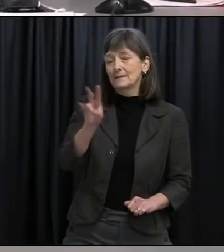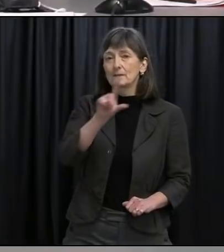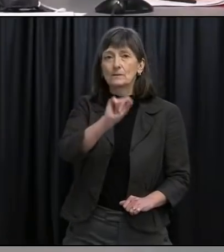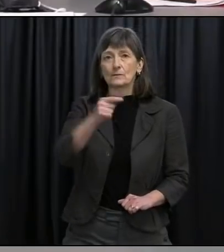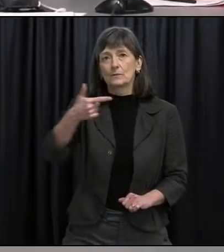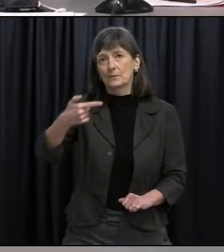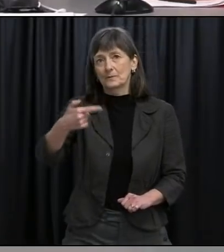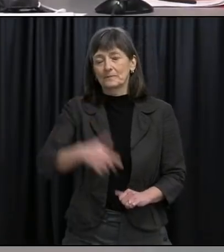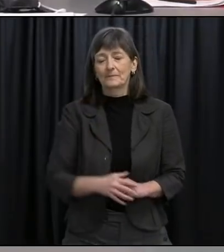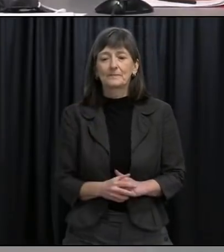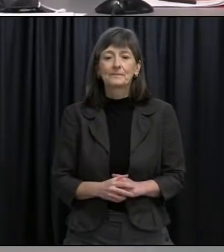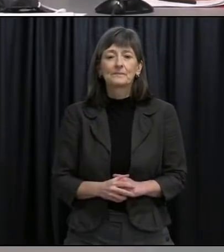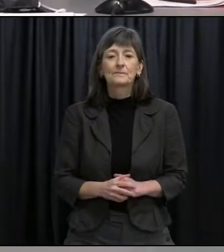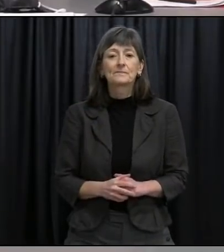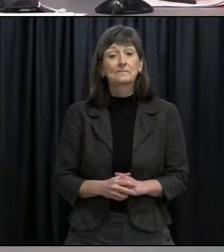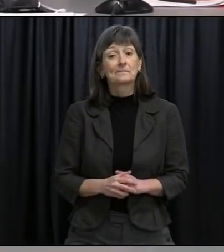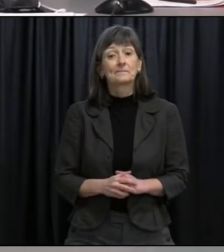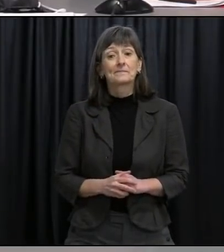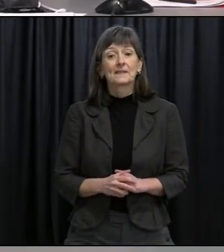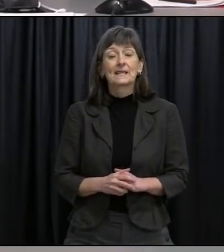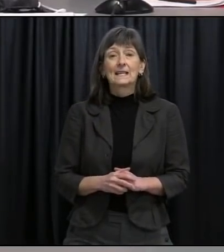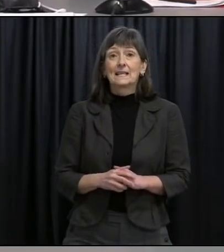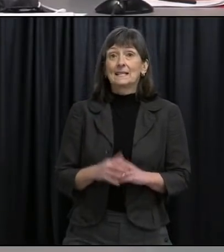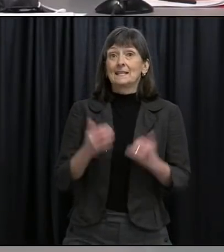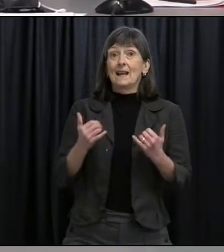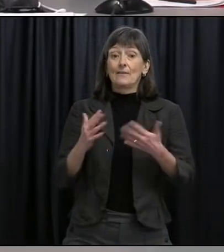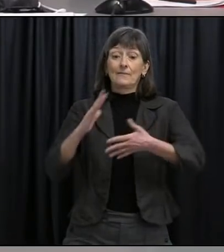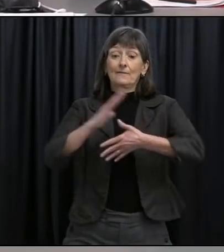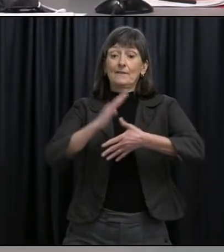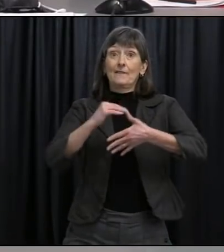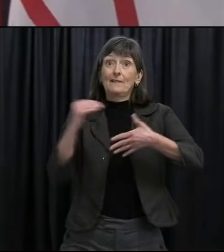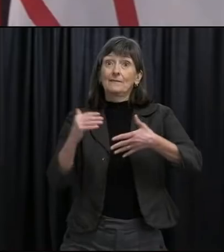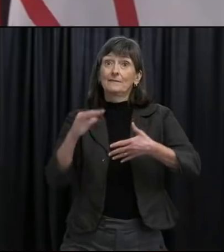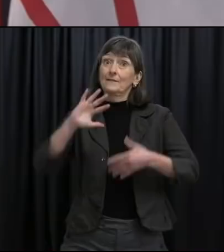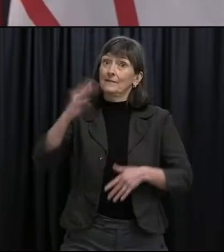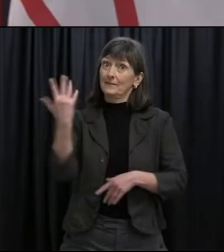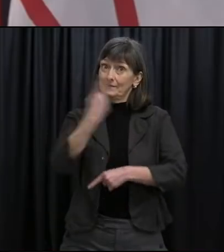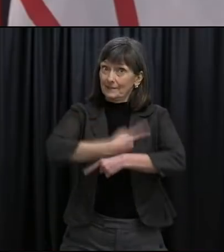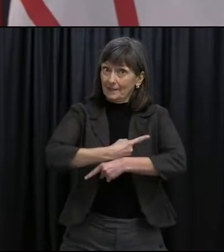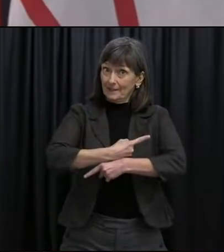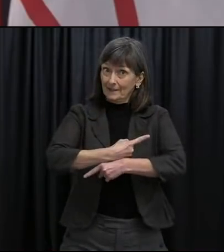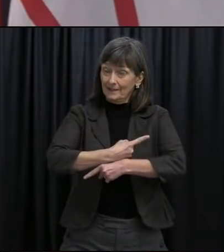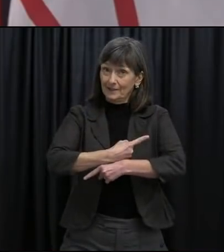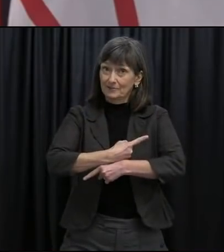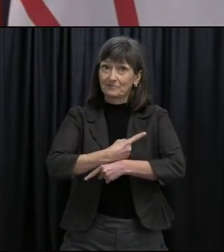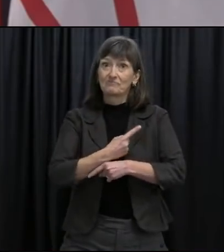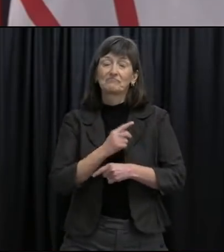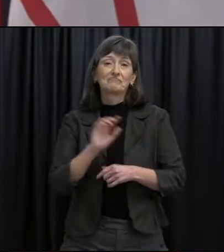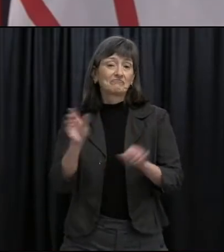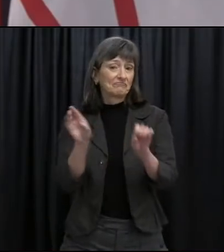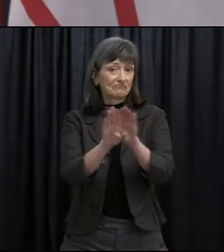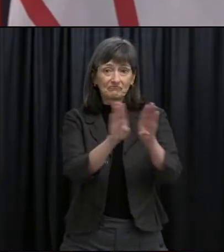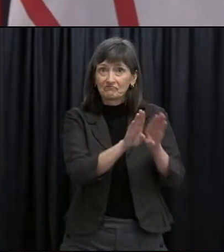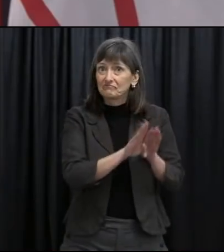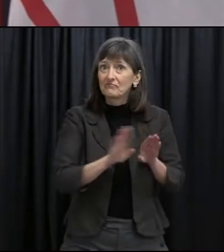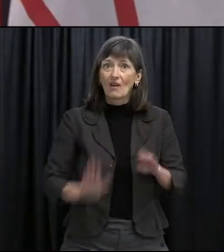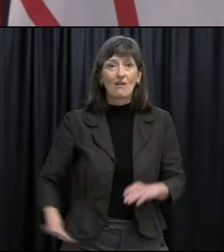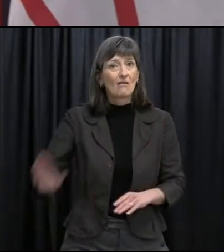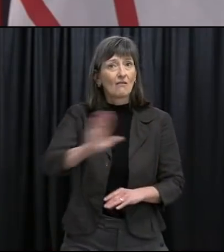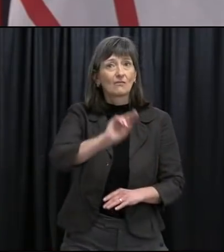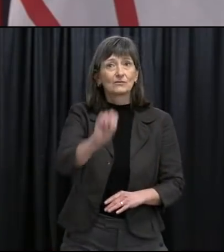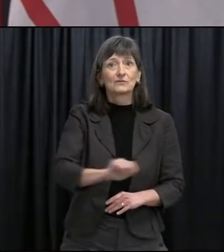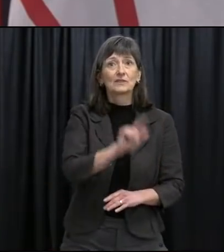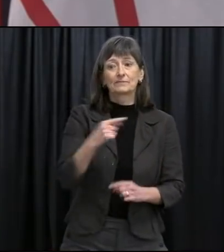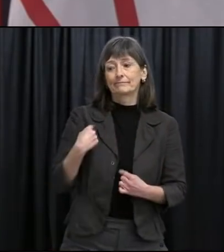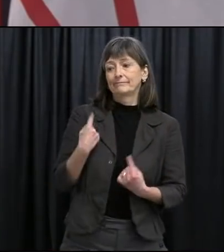2021. This is now day 5 of our heightened alert status, and our lockdown measures have been in place throughout the province since